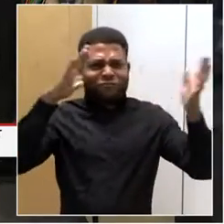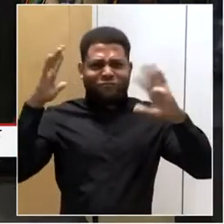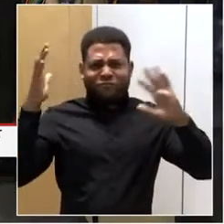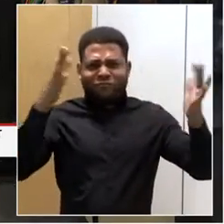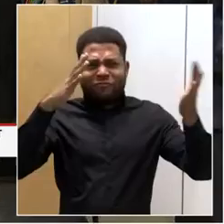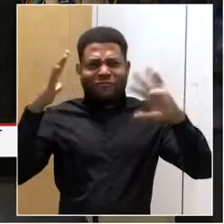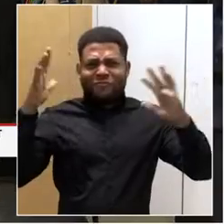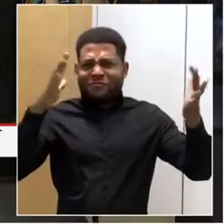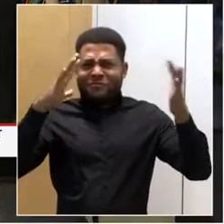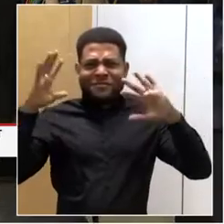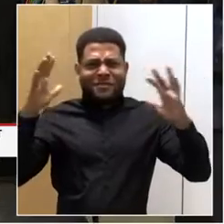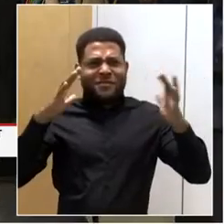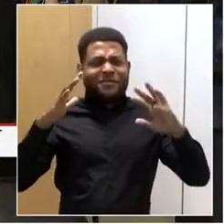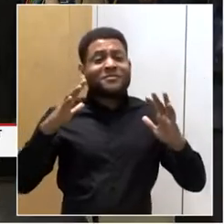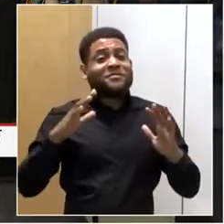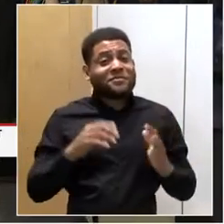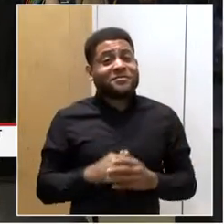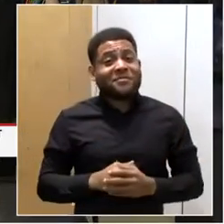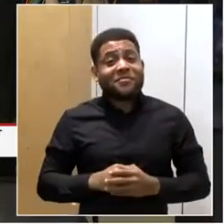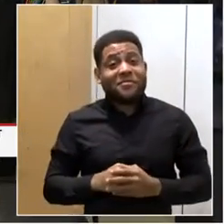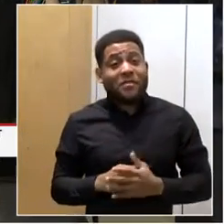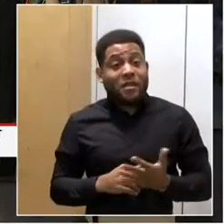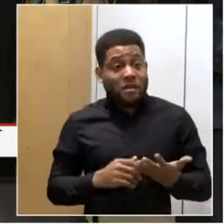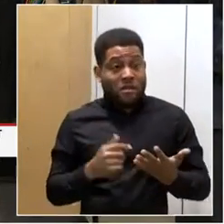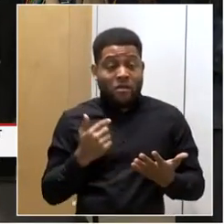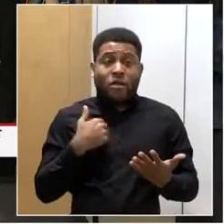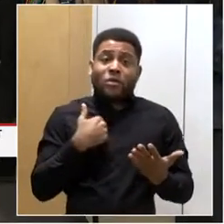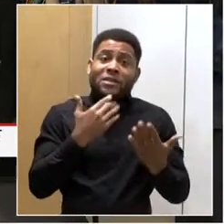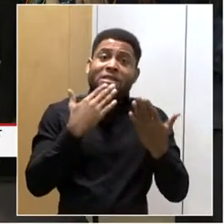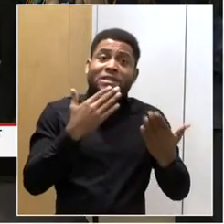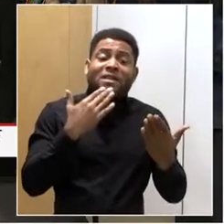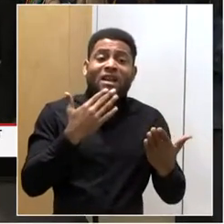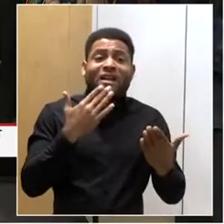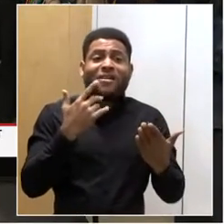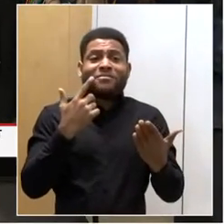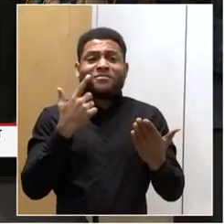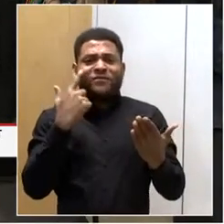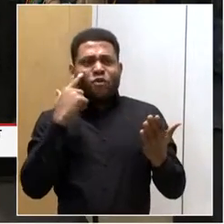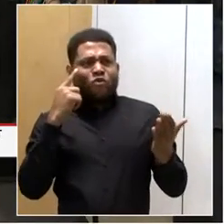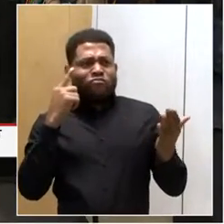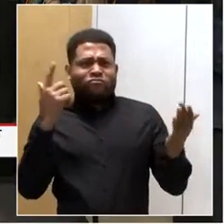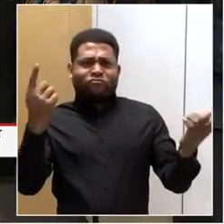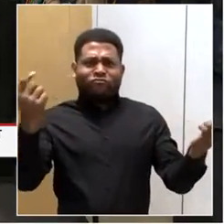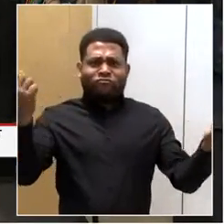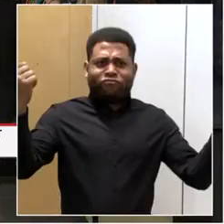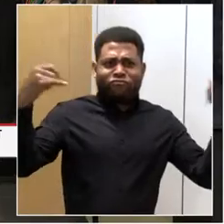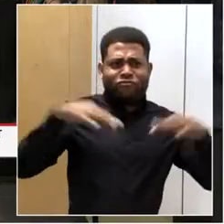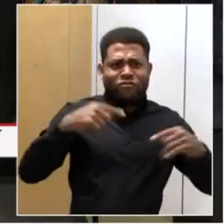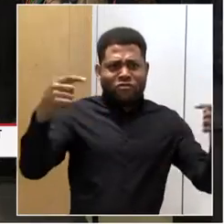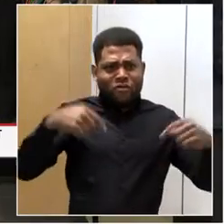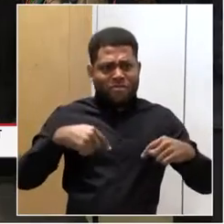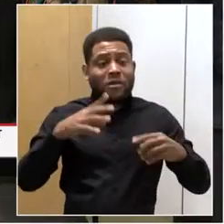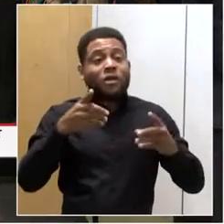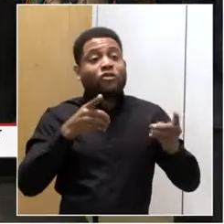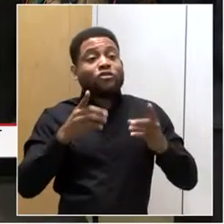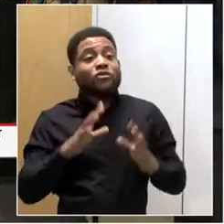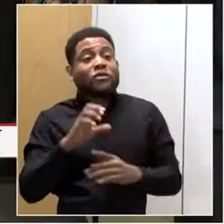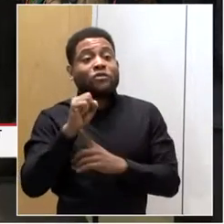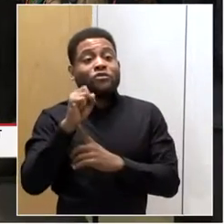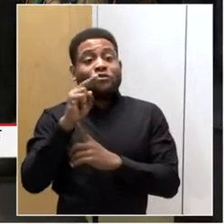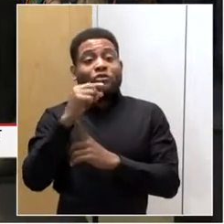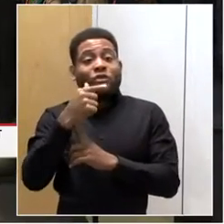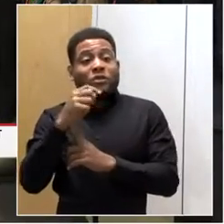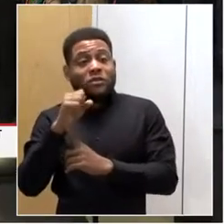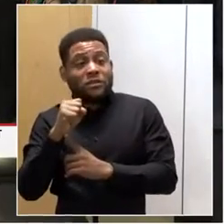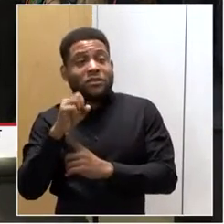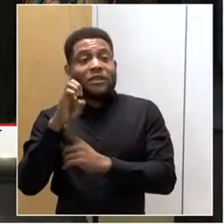So we thank you all for being here. Rosemary Suggs Evans is in the front row. Let's give Rosemary a